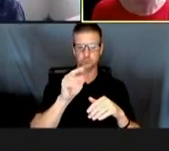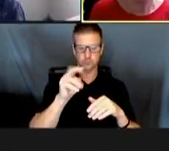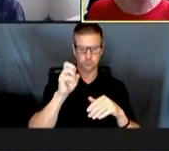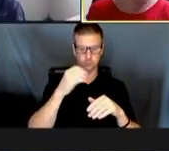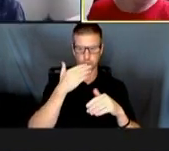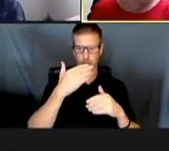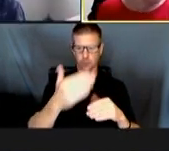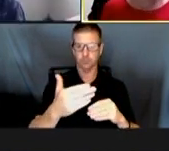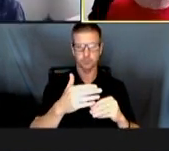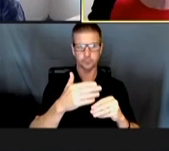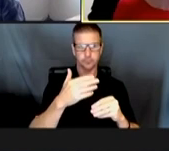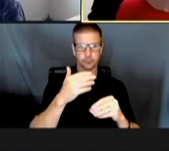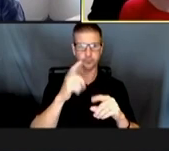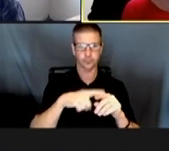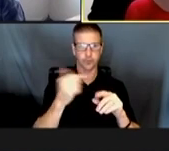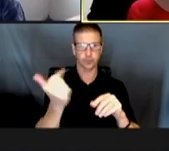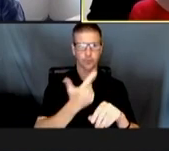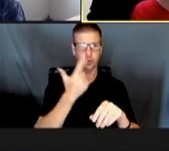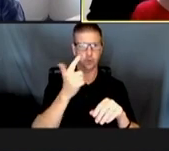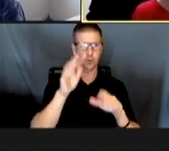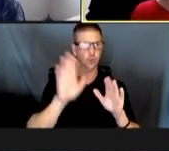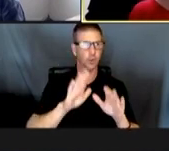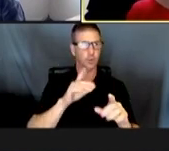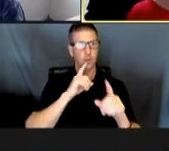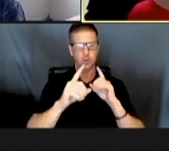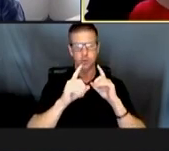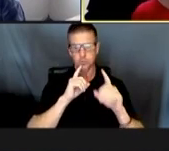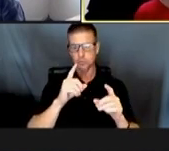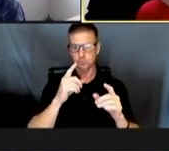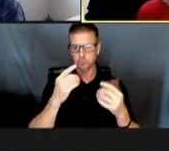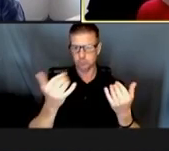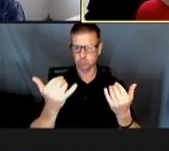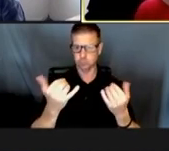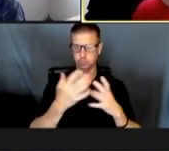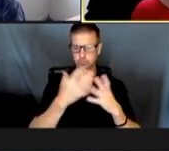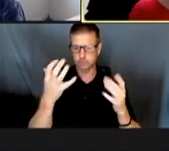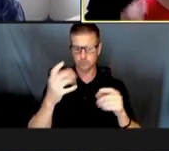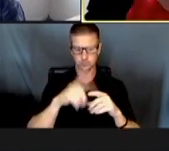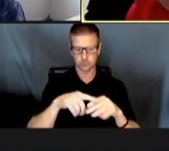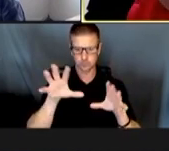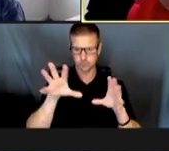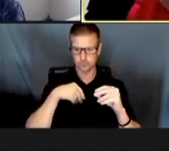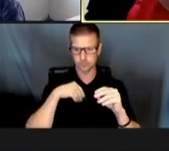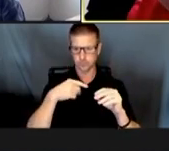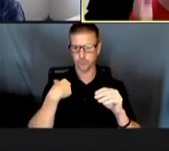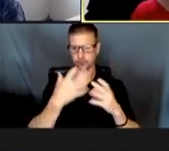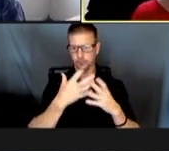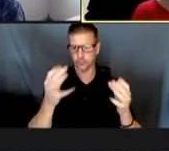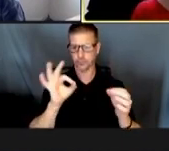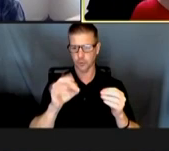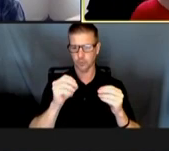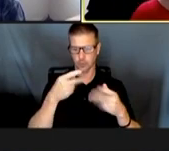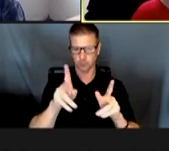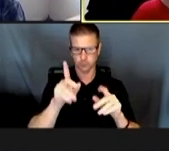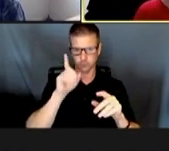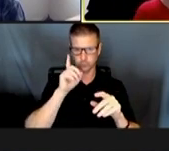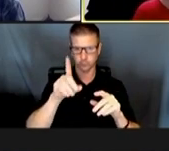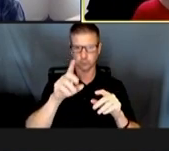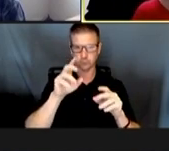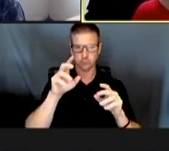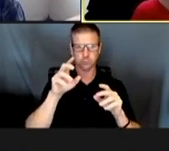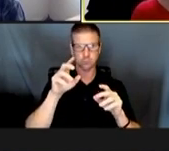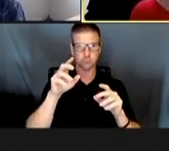Thank you. Thank you to everybody. It was great dialogue today. Lots to take in. We have lots of opportunities for tapping